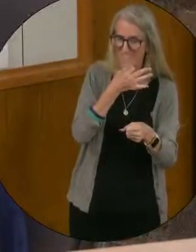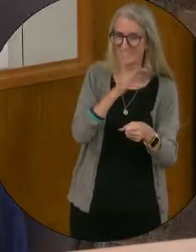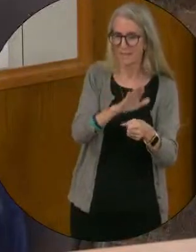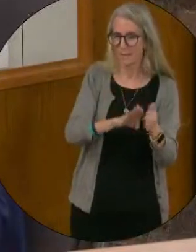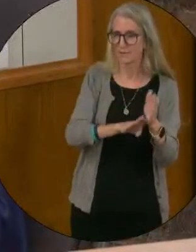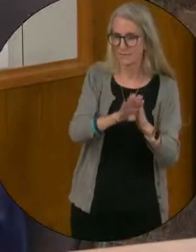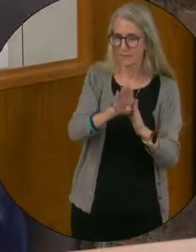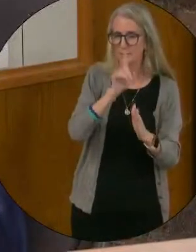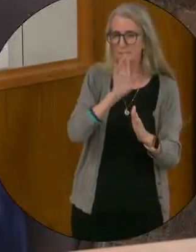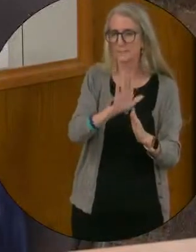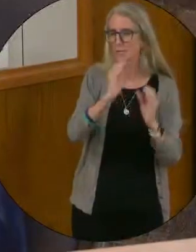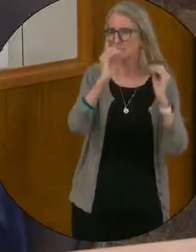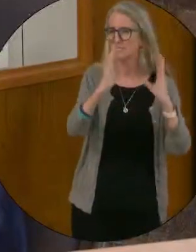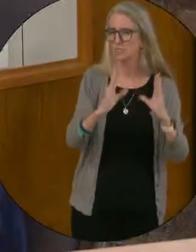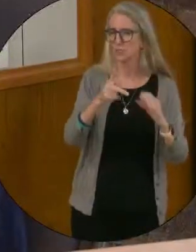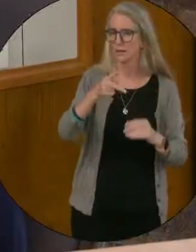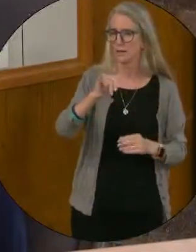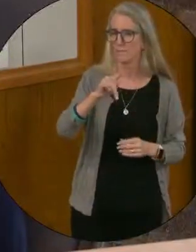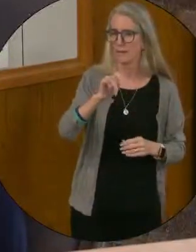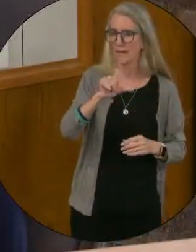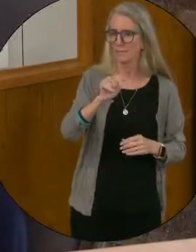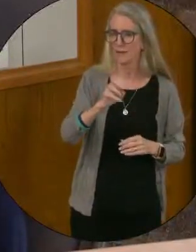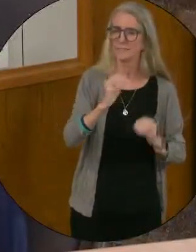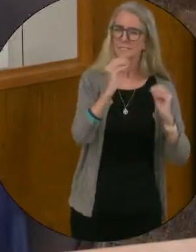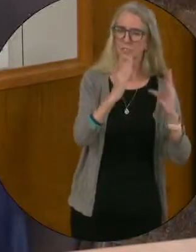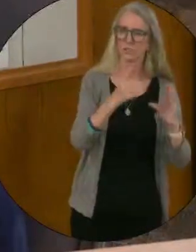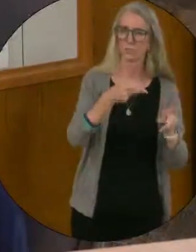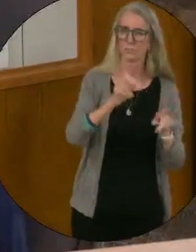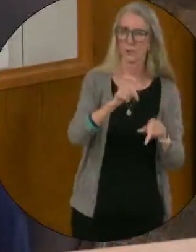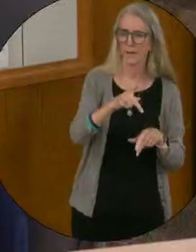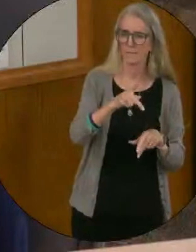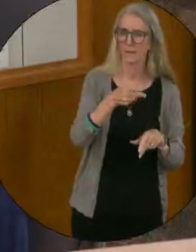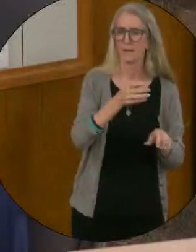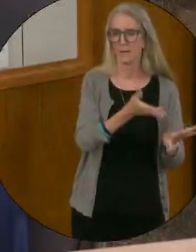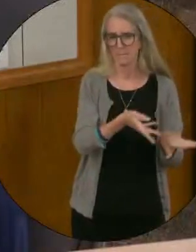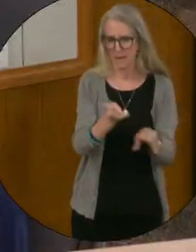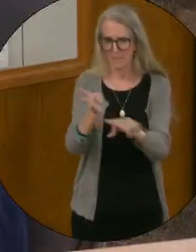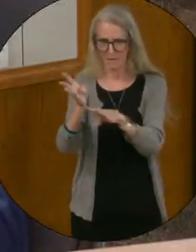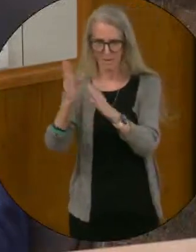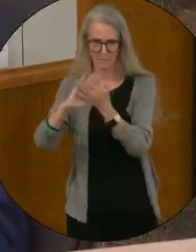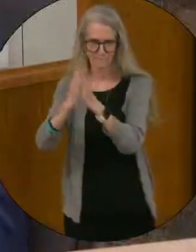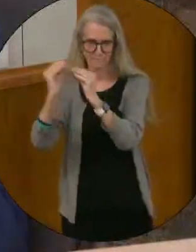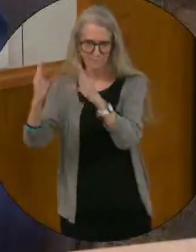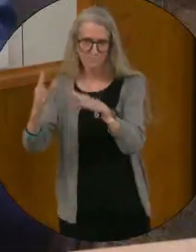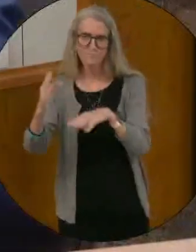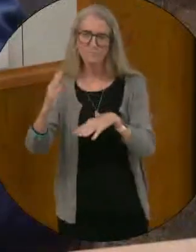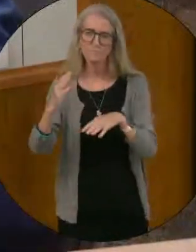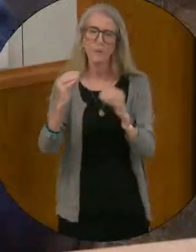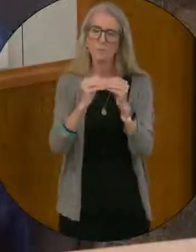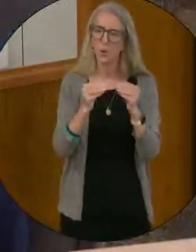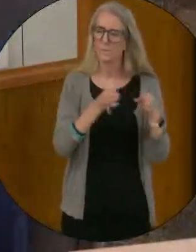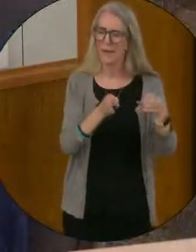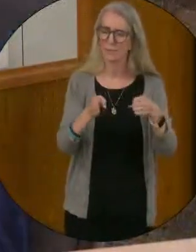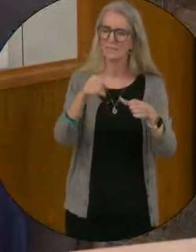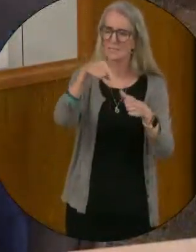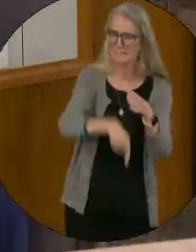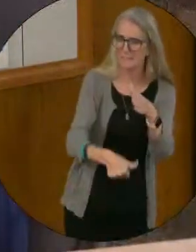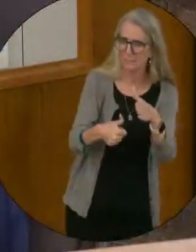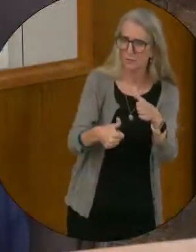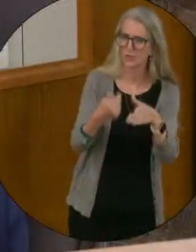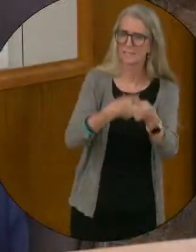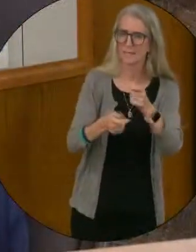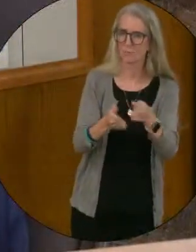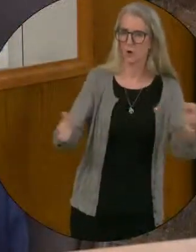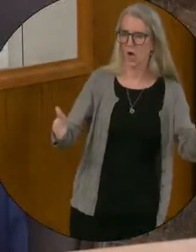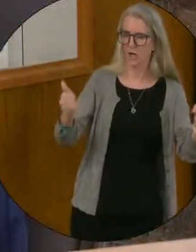development is their teacher pipeline, their teacher prep pipeline. So there's more pathways and go deeper instead of broader, to go deeper